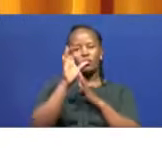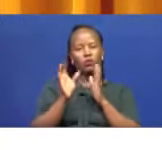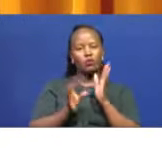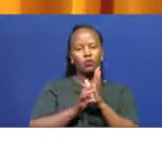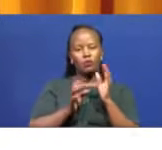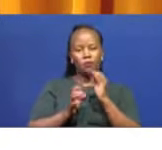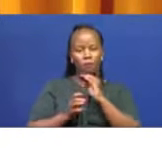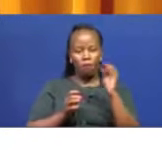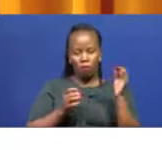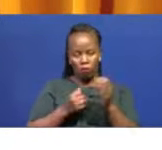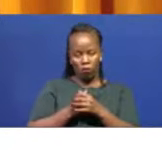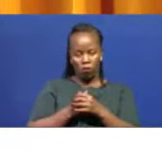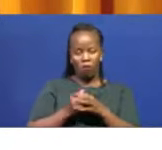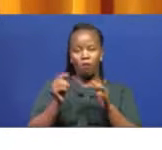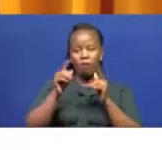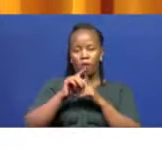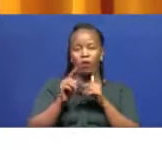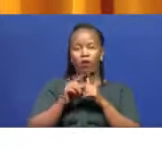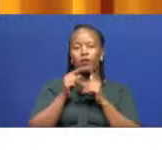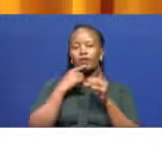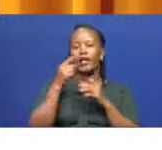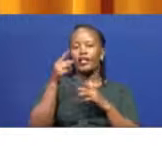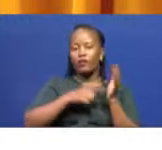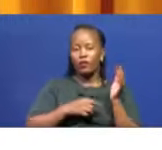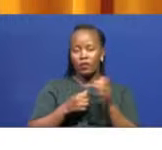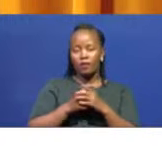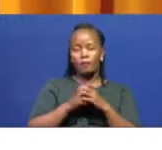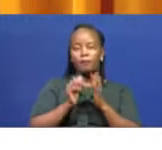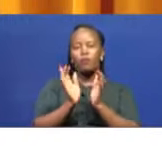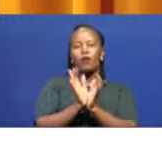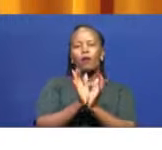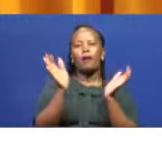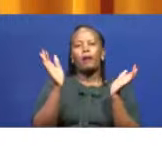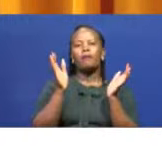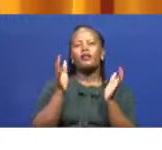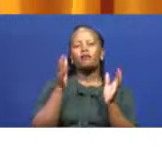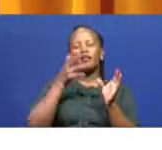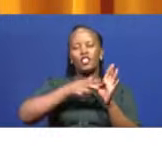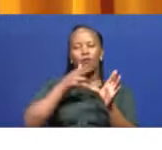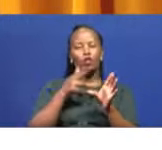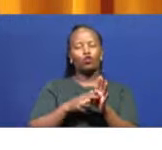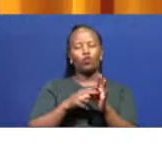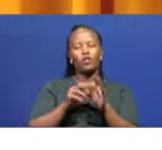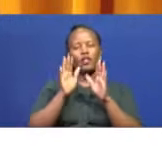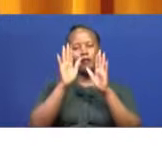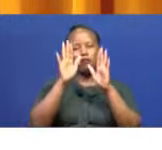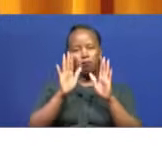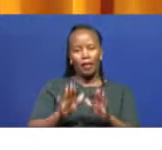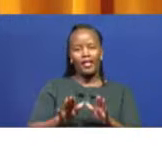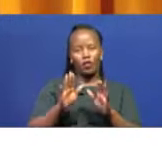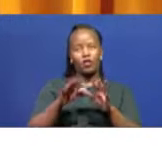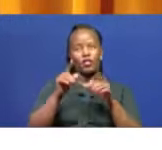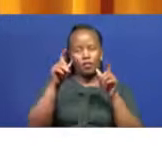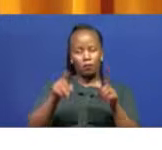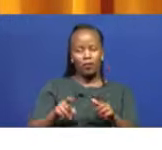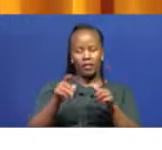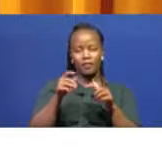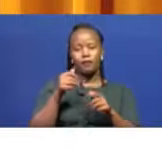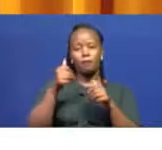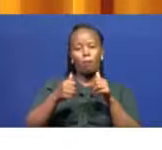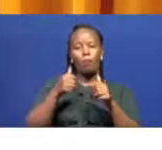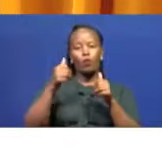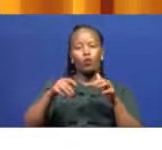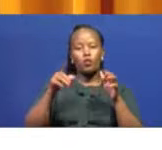unconstitutional. They further argued that public participation was a mandatory constitutional prerequisite which ought